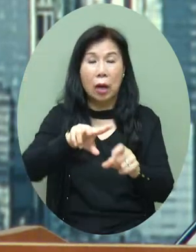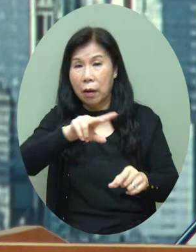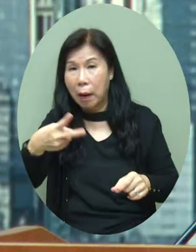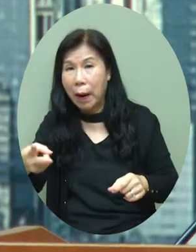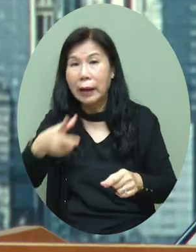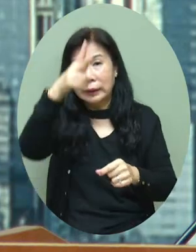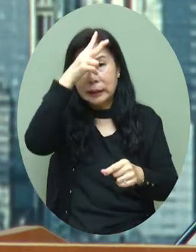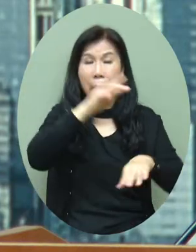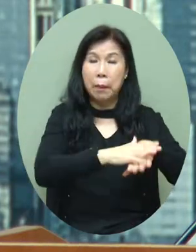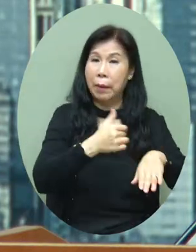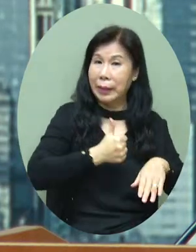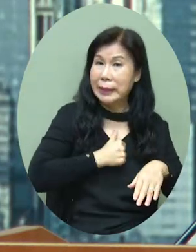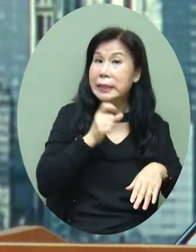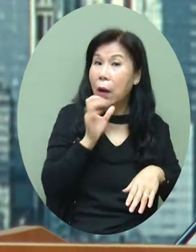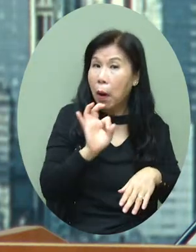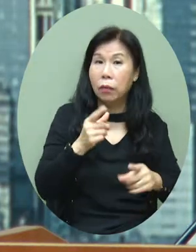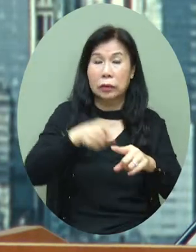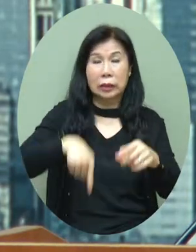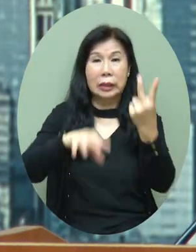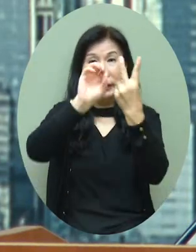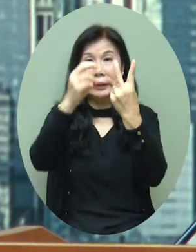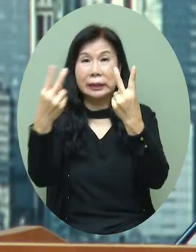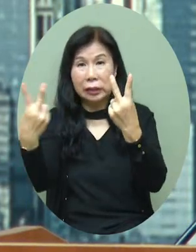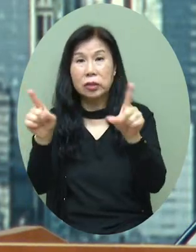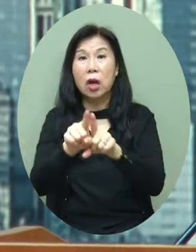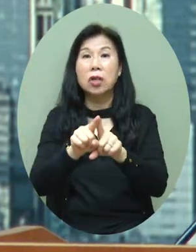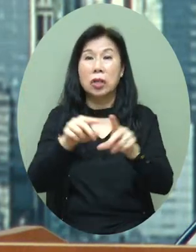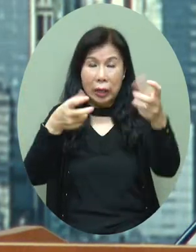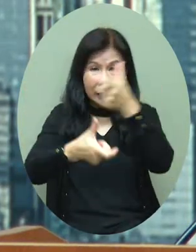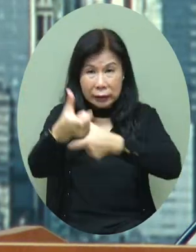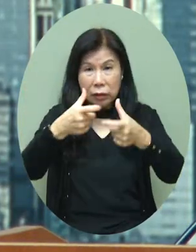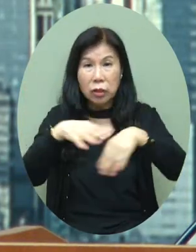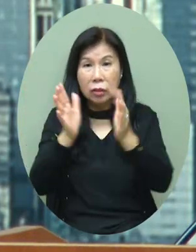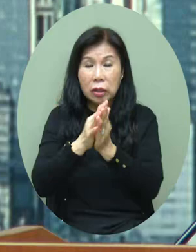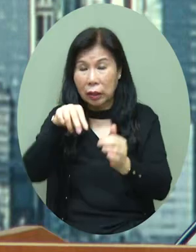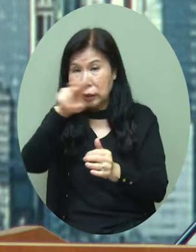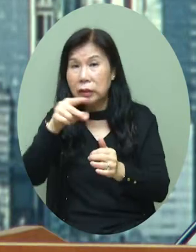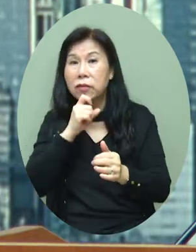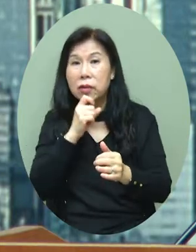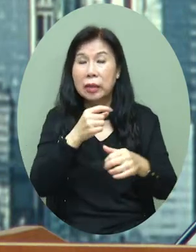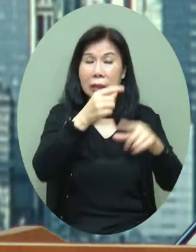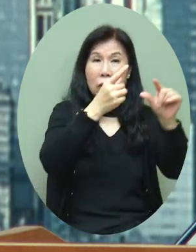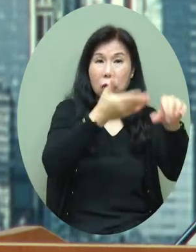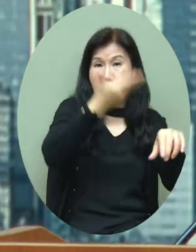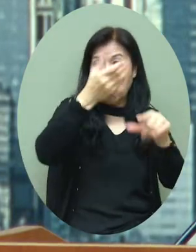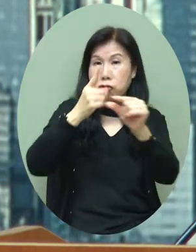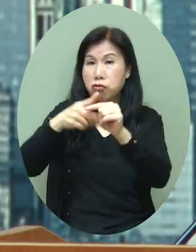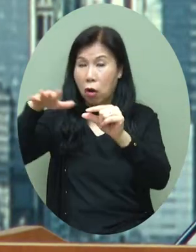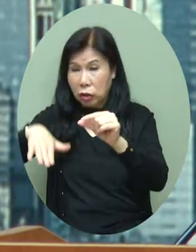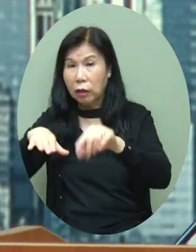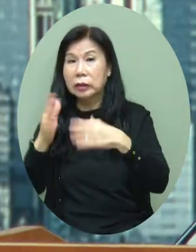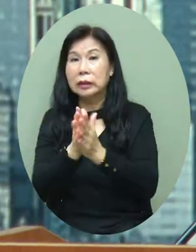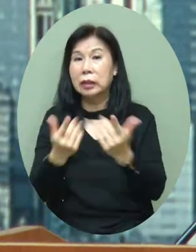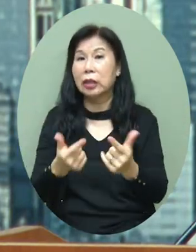net PTIs for all 3 salary bands for 2022, and the exemplary commitment of civil servants from